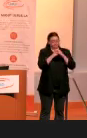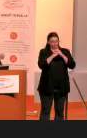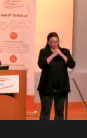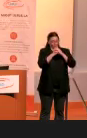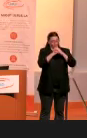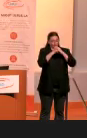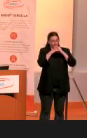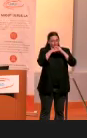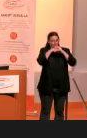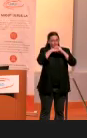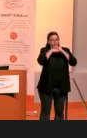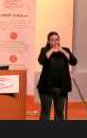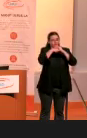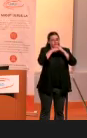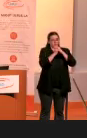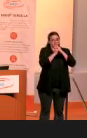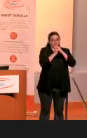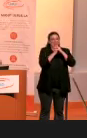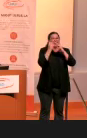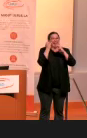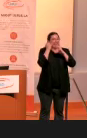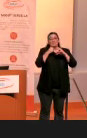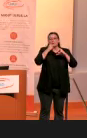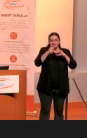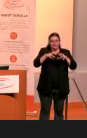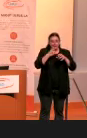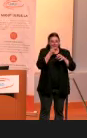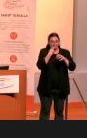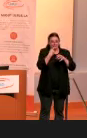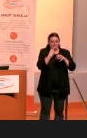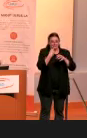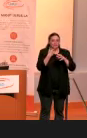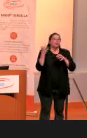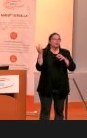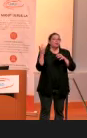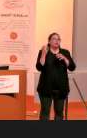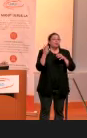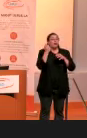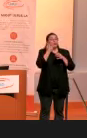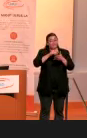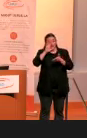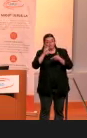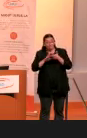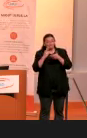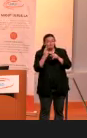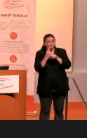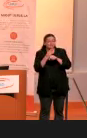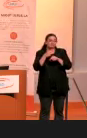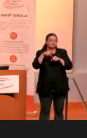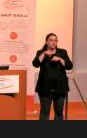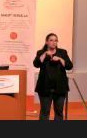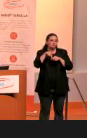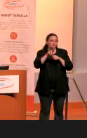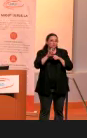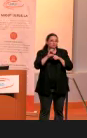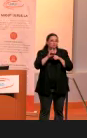arteries if they were not taking some of these medications like cyclophosphamide, and less use of things like prednisone and